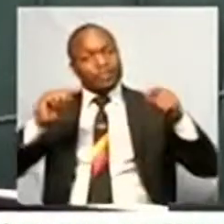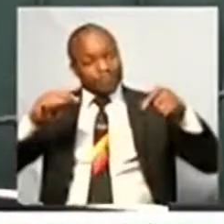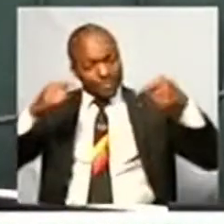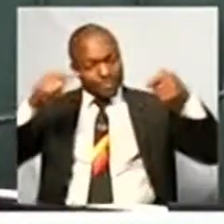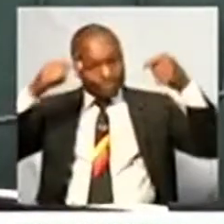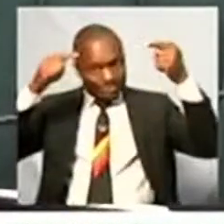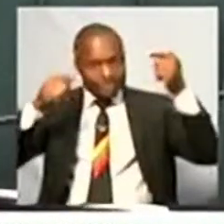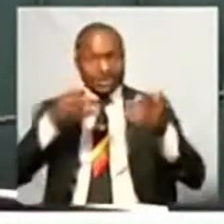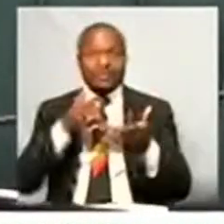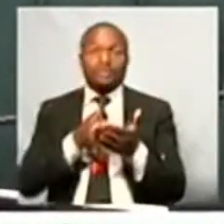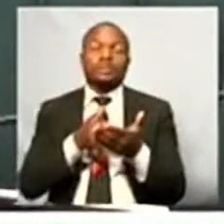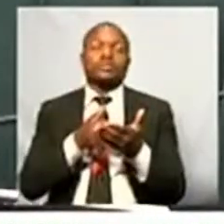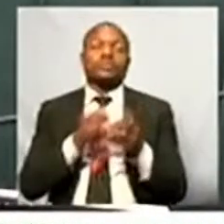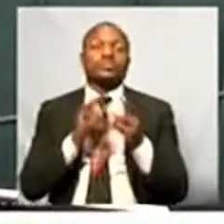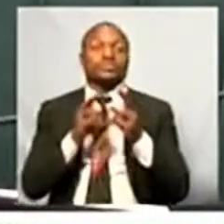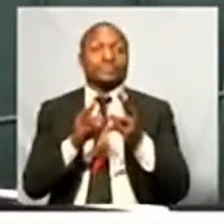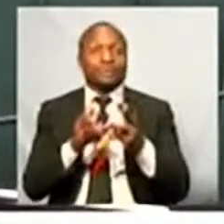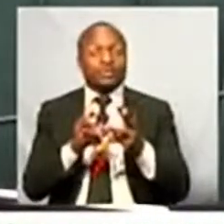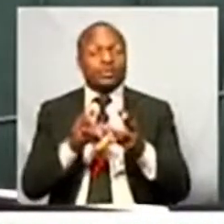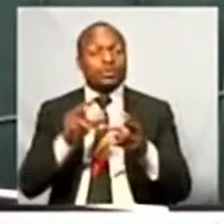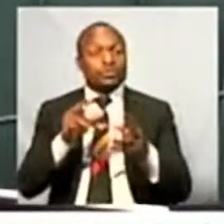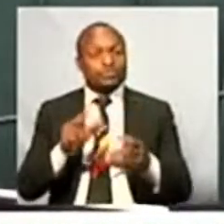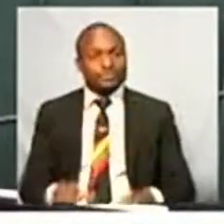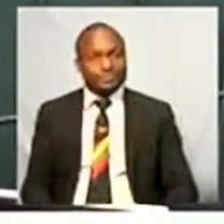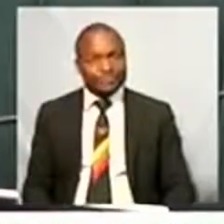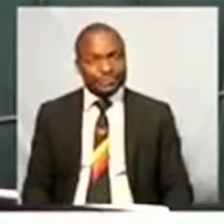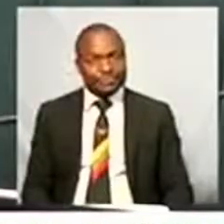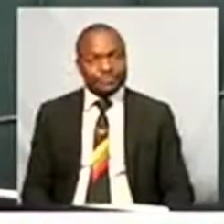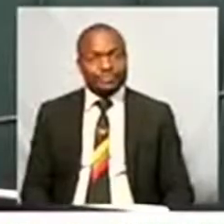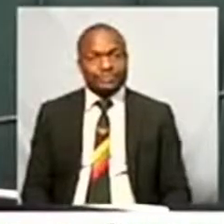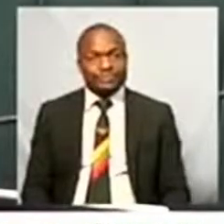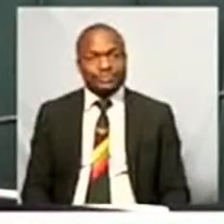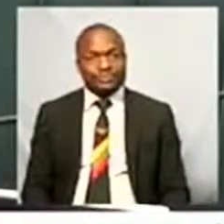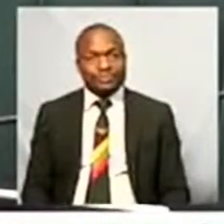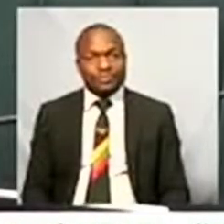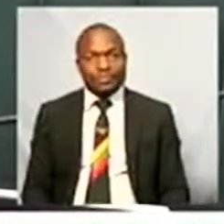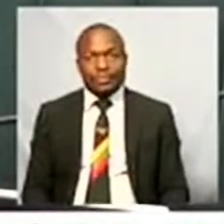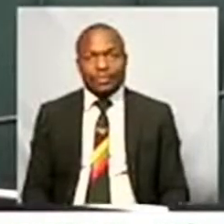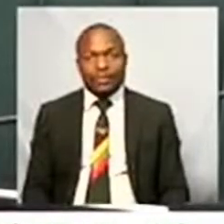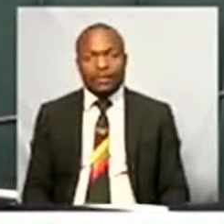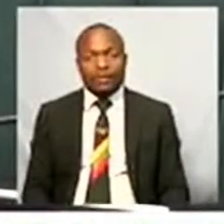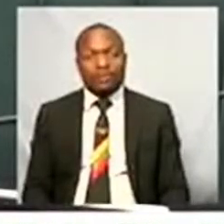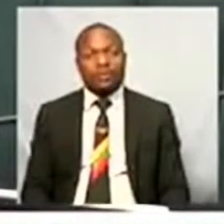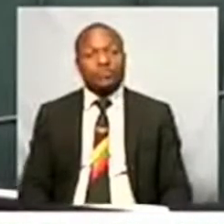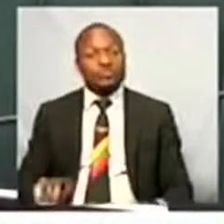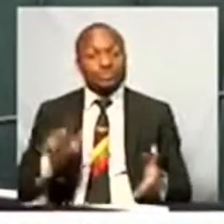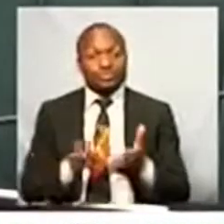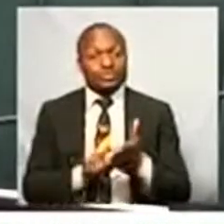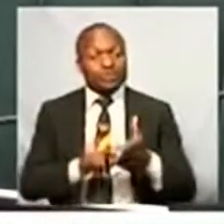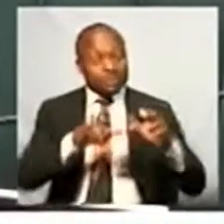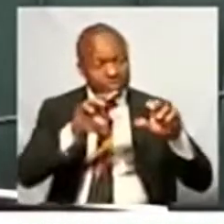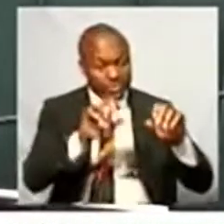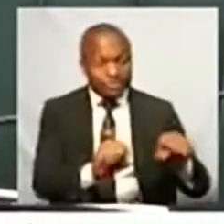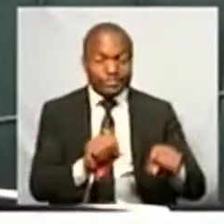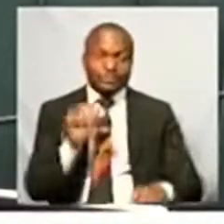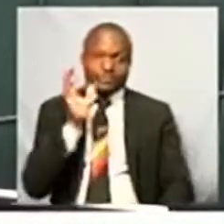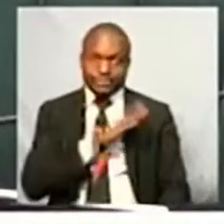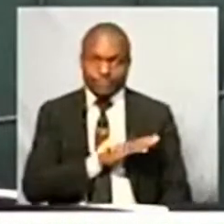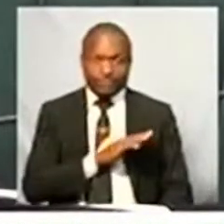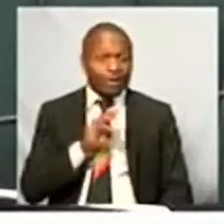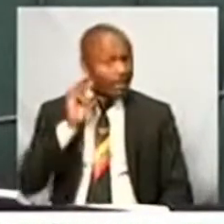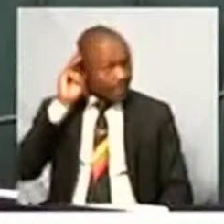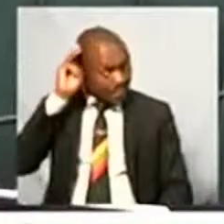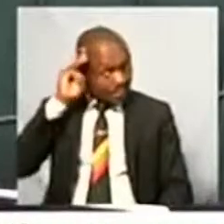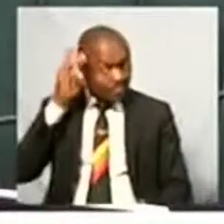regard. Clearance has also been secured from the ministries responsible